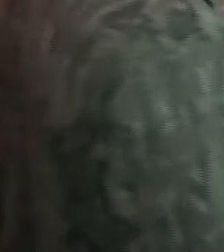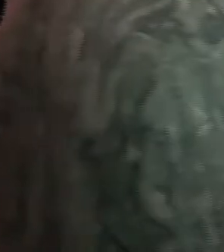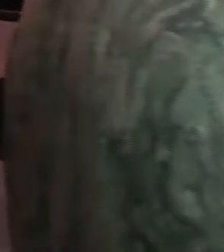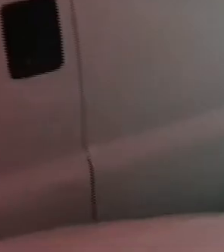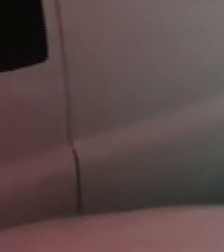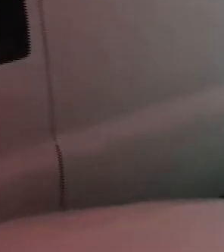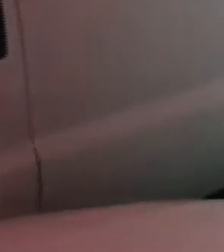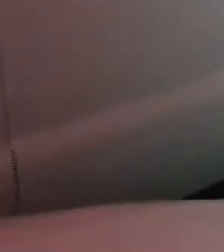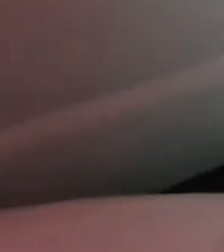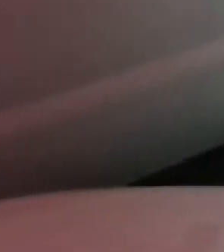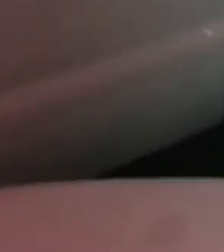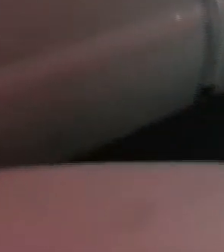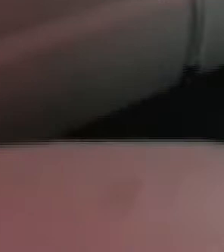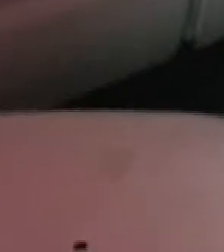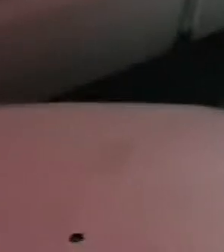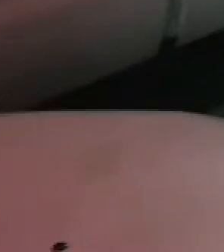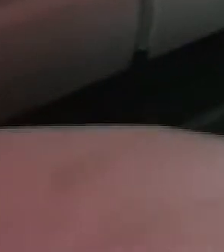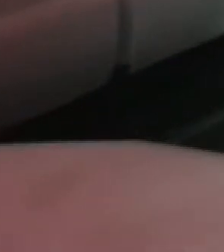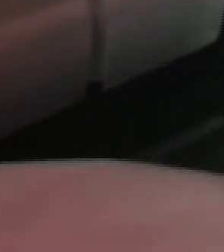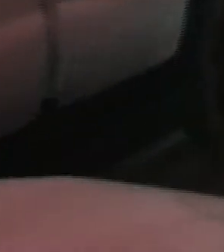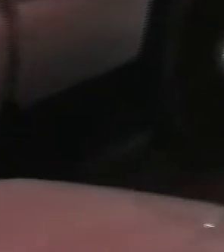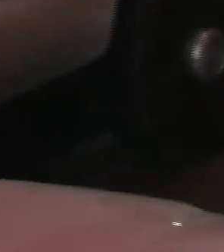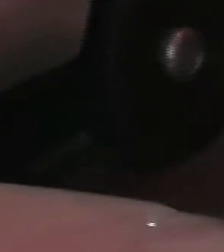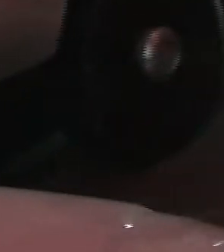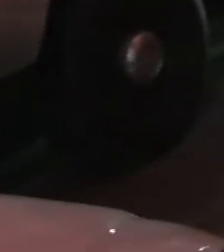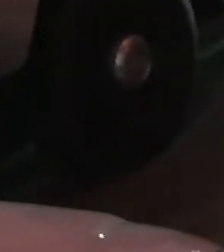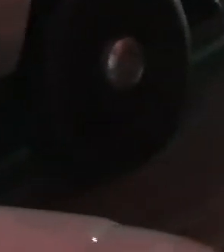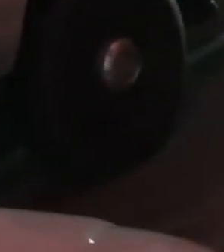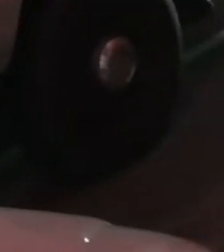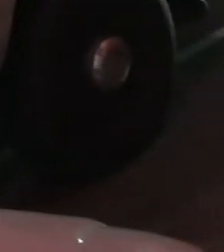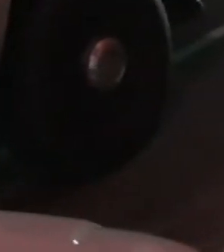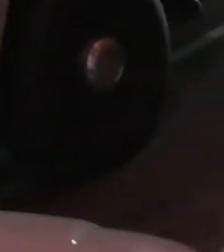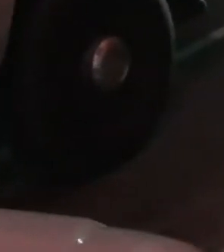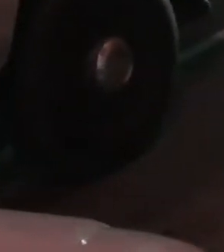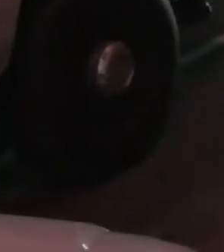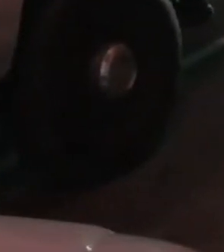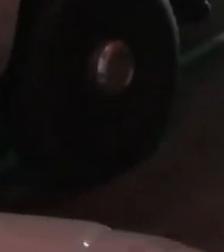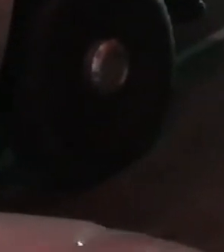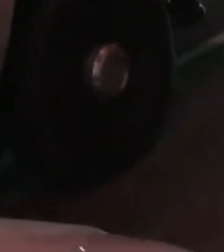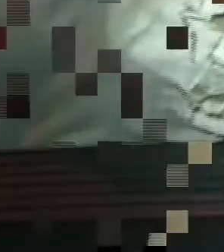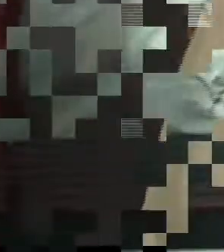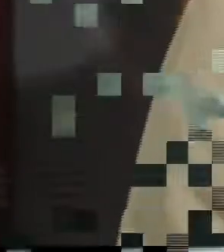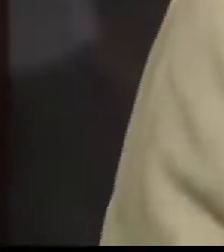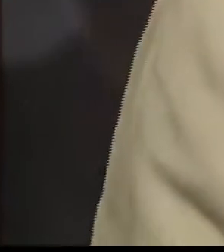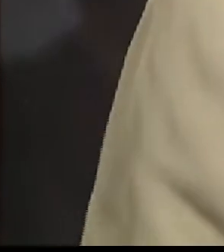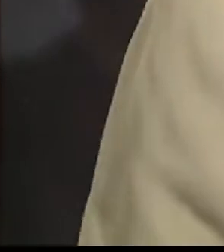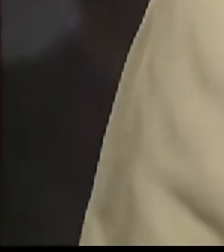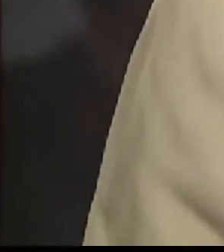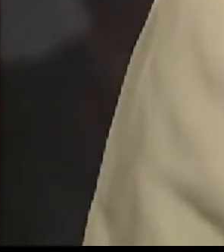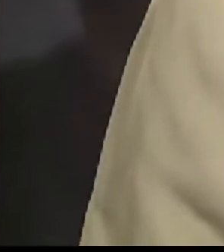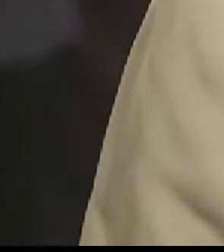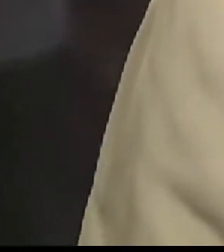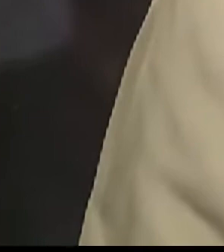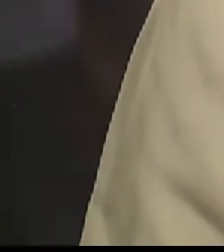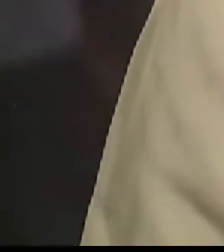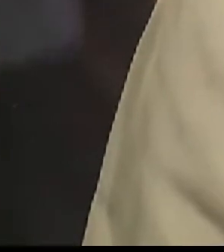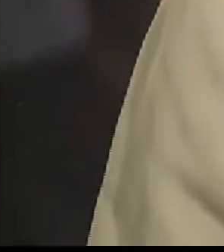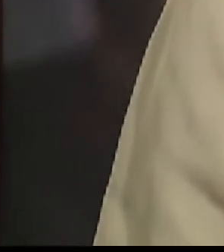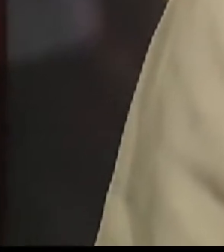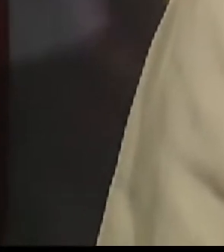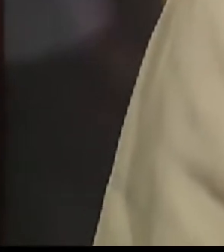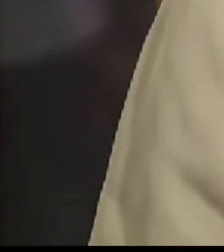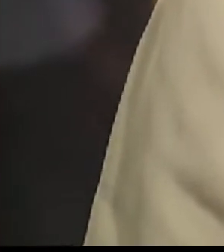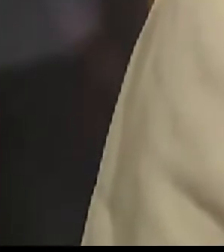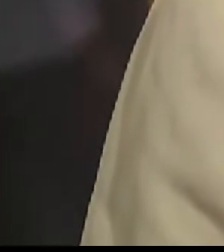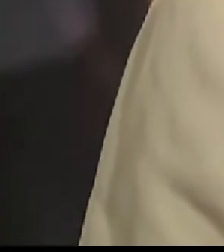Ahead tonight, officers sharpening their skills in the global fight on crime. That story's coming up. Another officer relieved of his duties today.